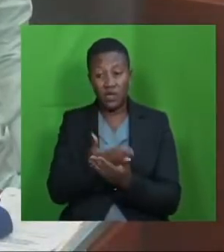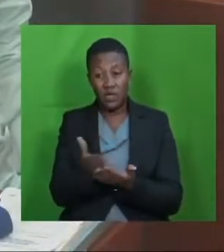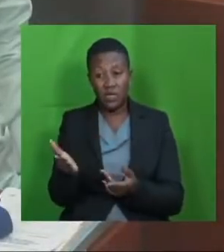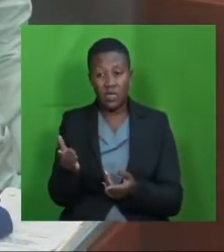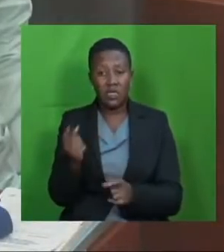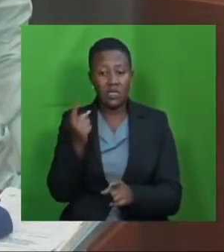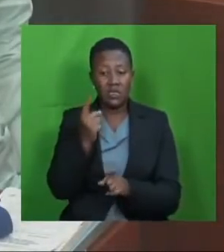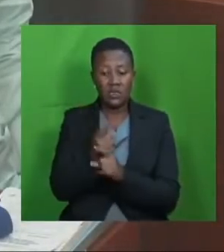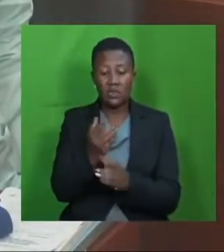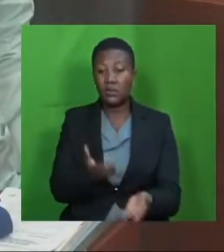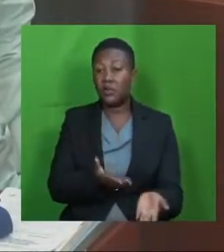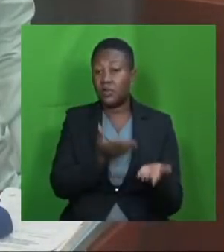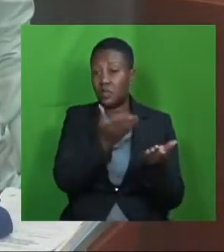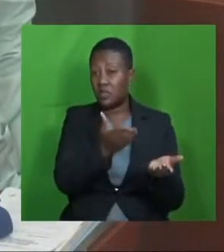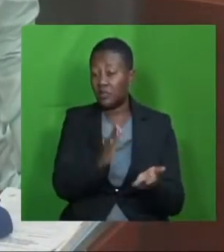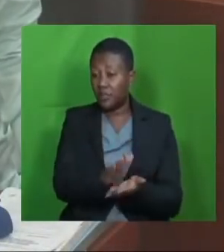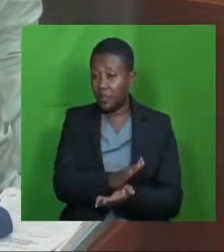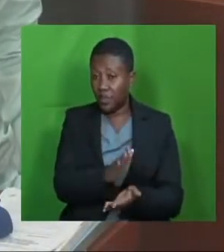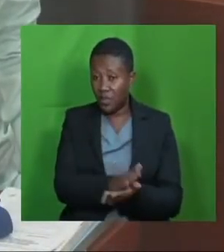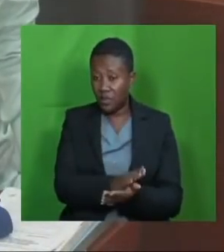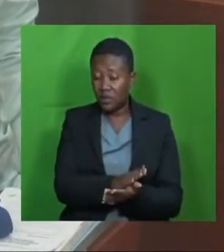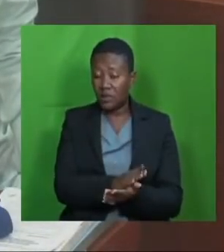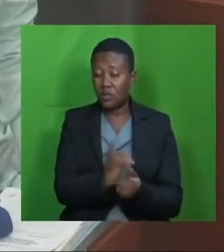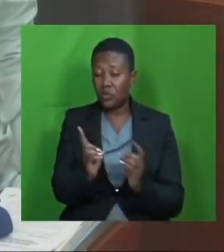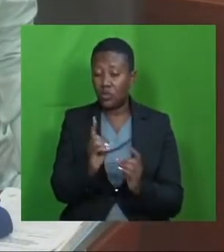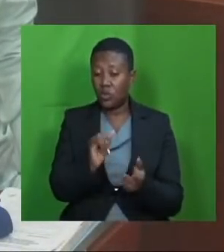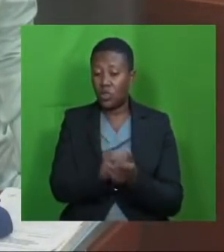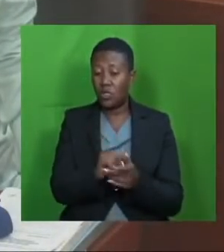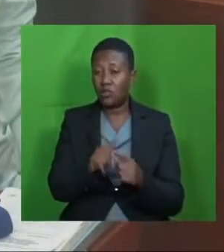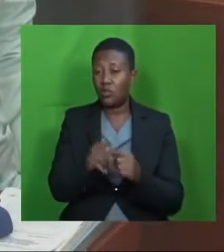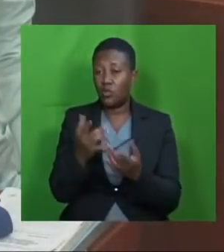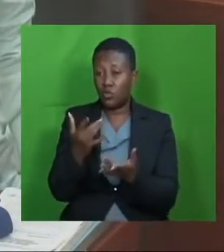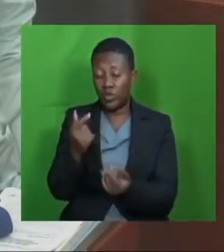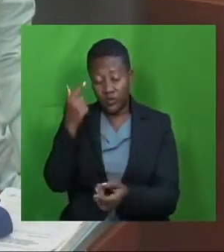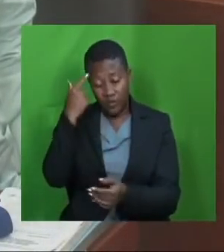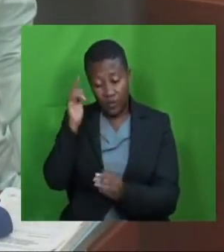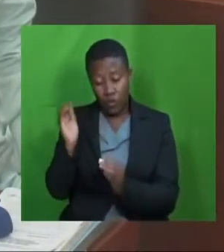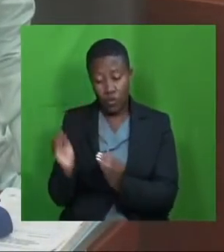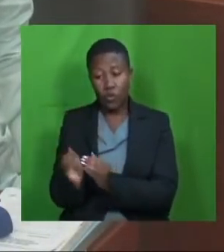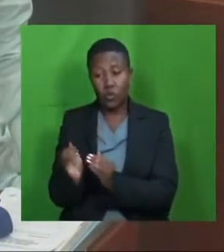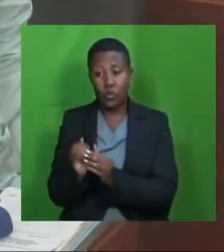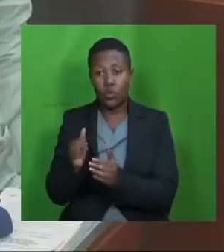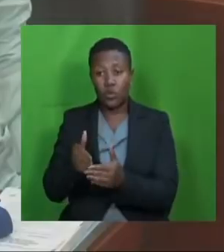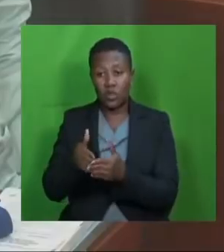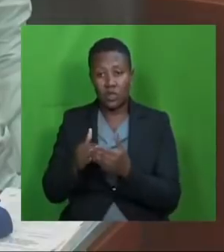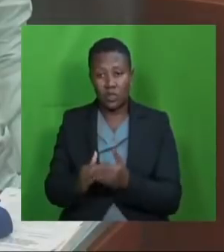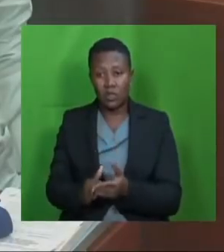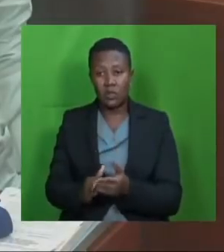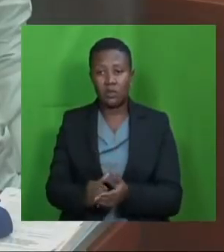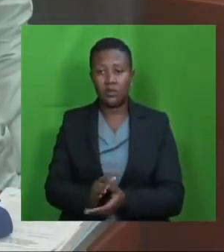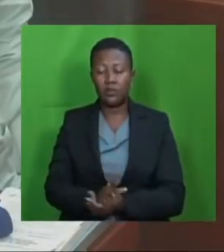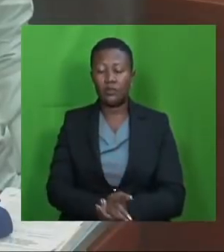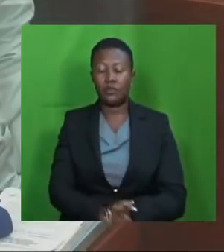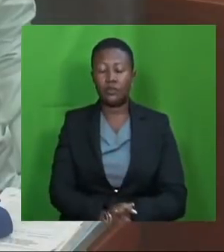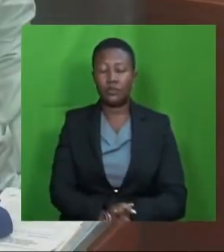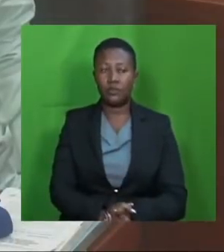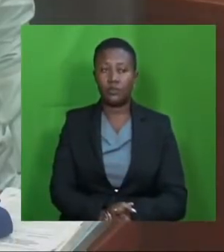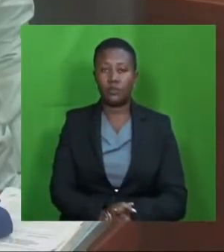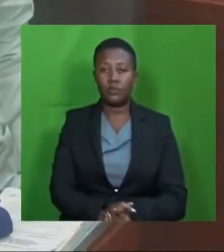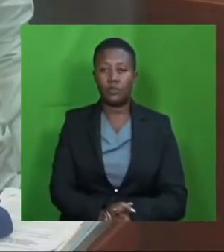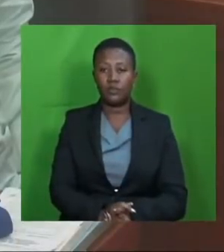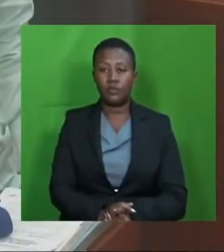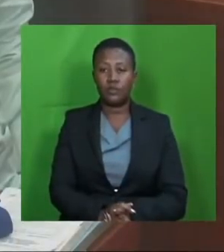papers, and do so to await the minority leader. I believe it will not take more than 2-3 minutes to just